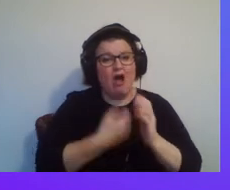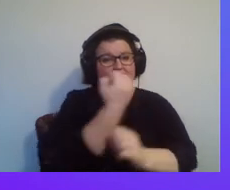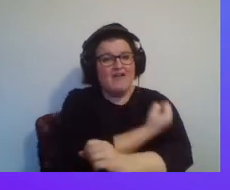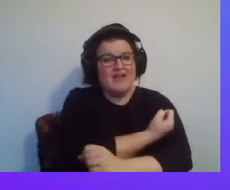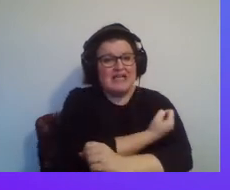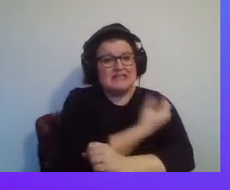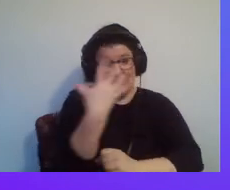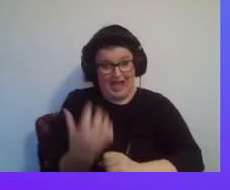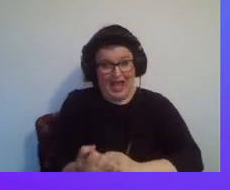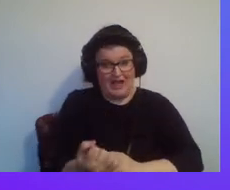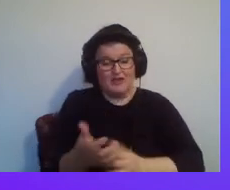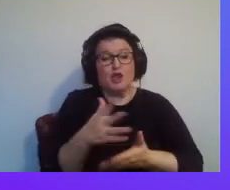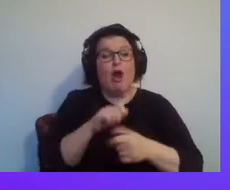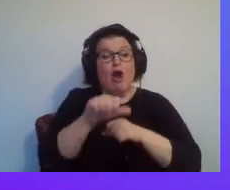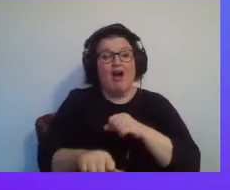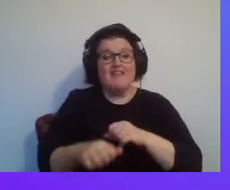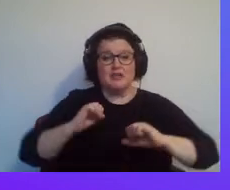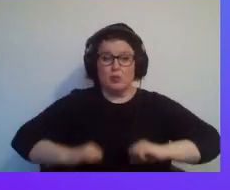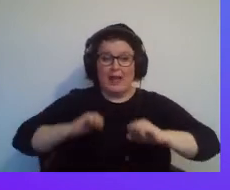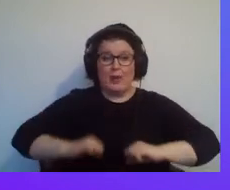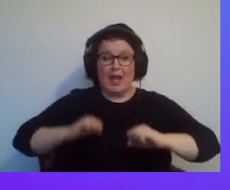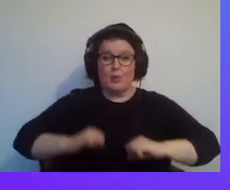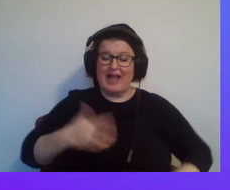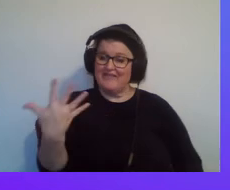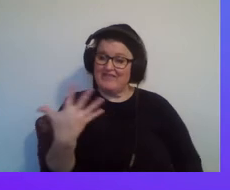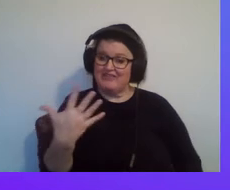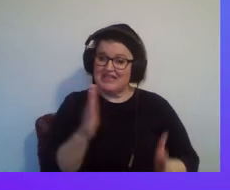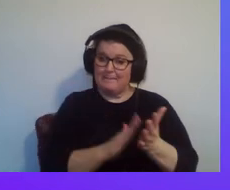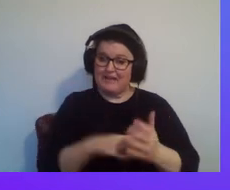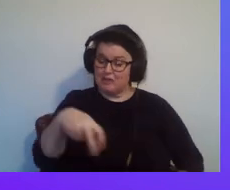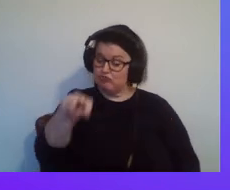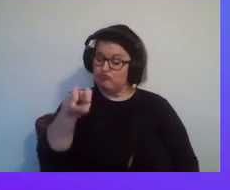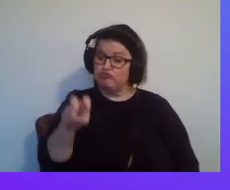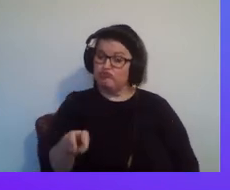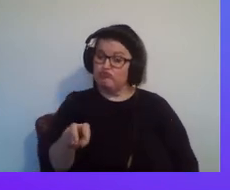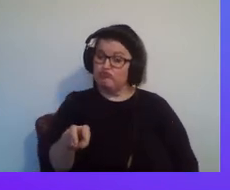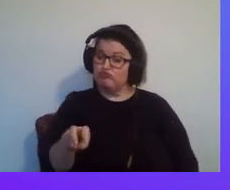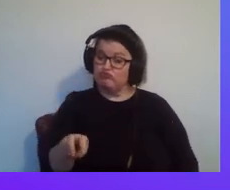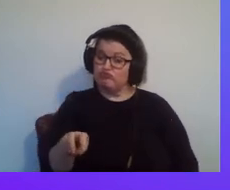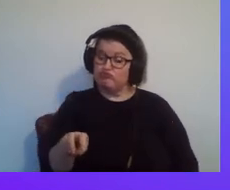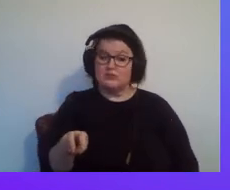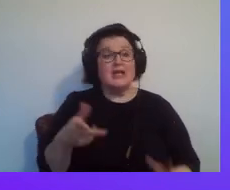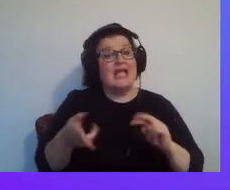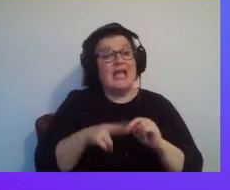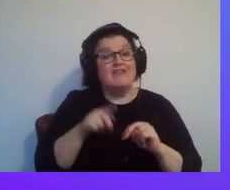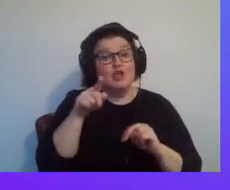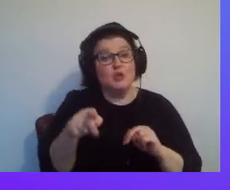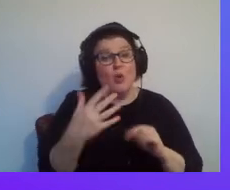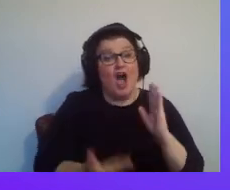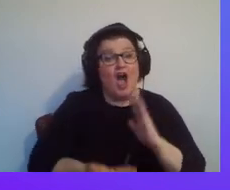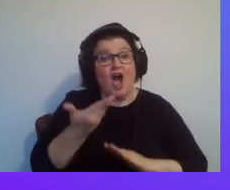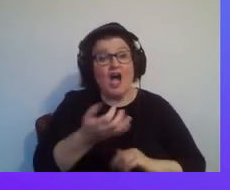high risk, or and if you're concerned about any of your medical issues, when you go to have the